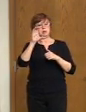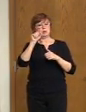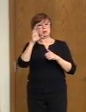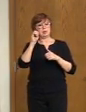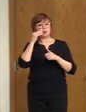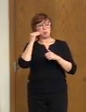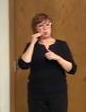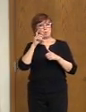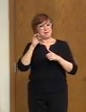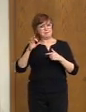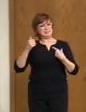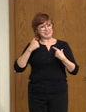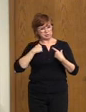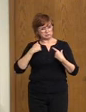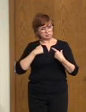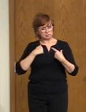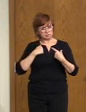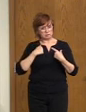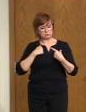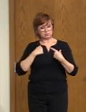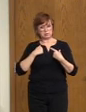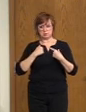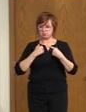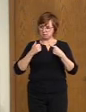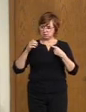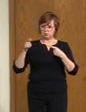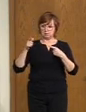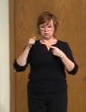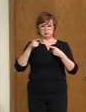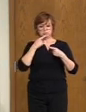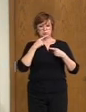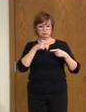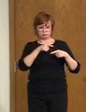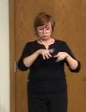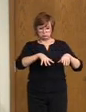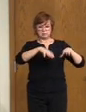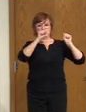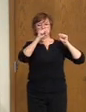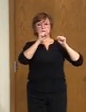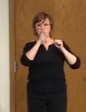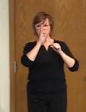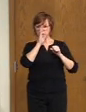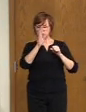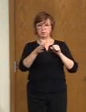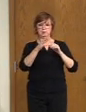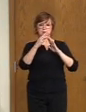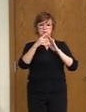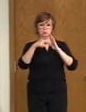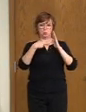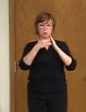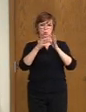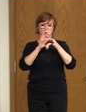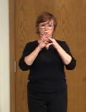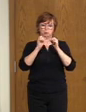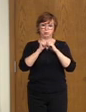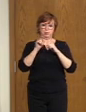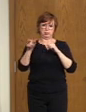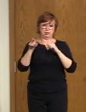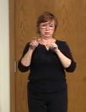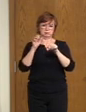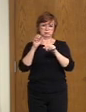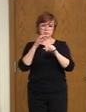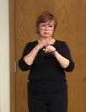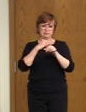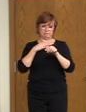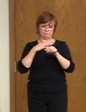where the SHA will take a more direct role in with respect to the staffing and operations of the facility, together with Extended